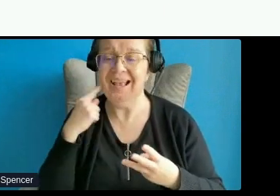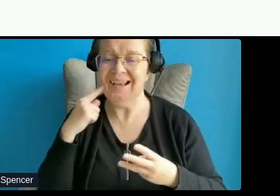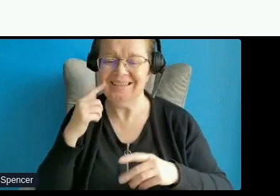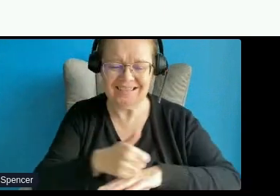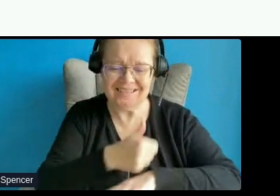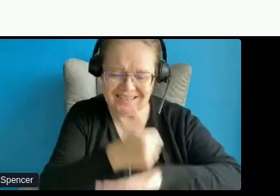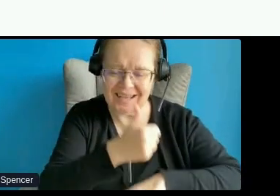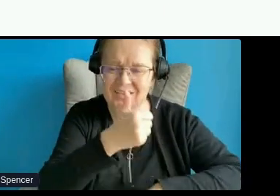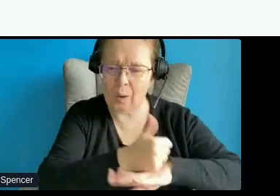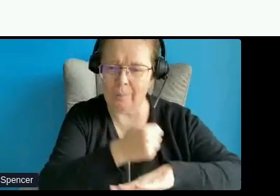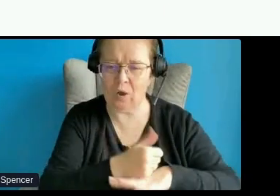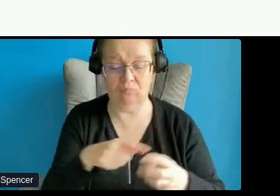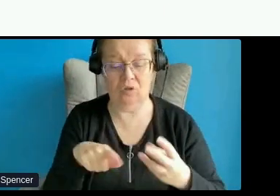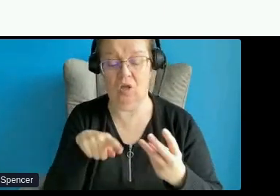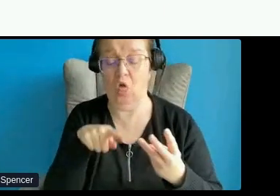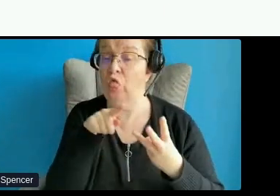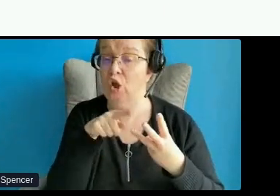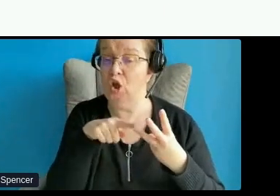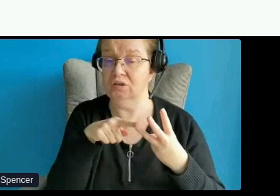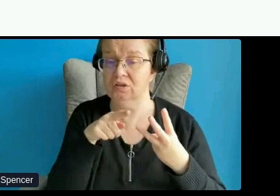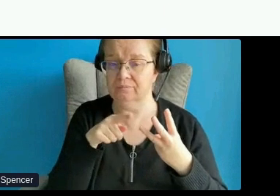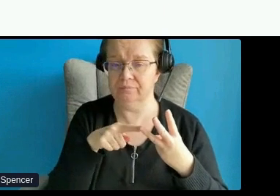software comes in third at 59%.